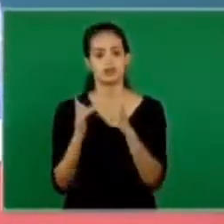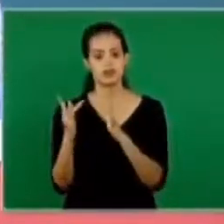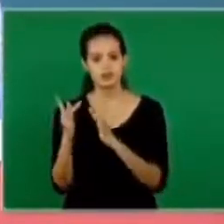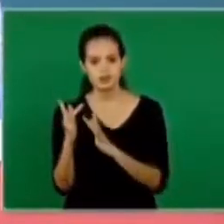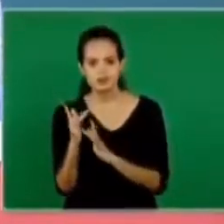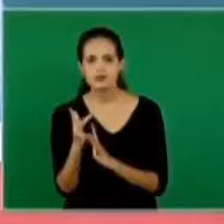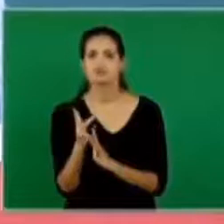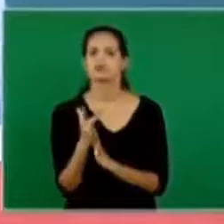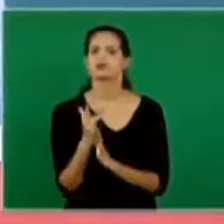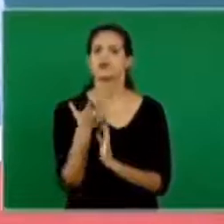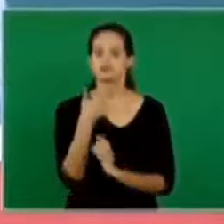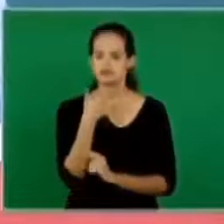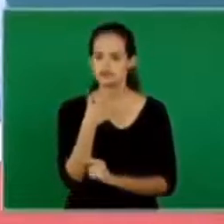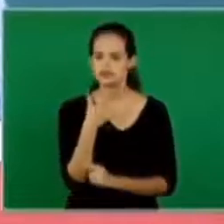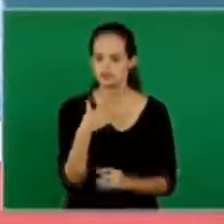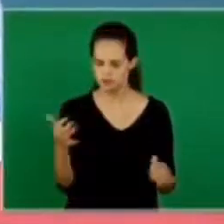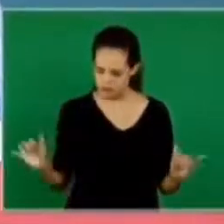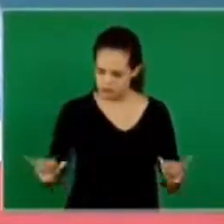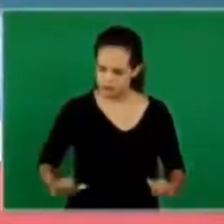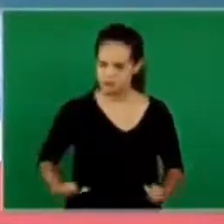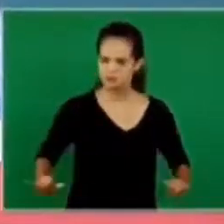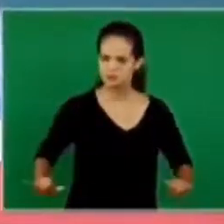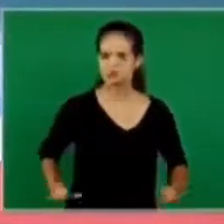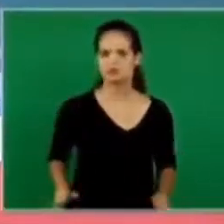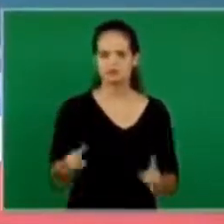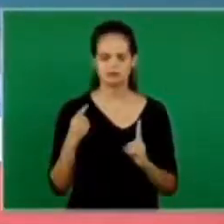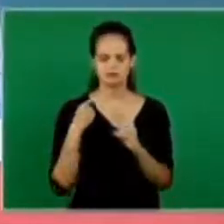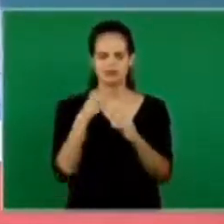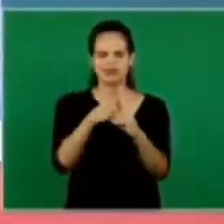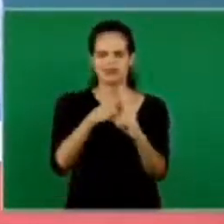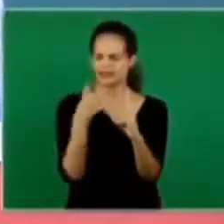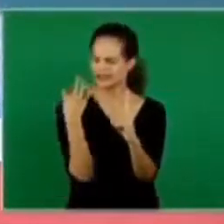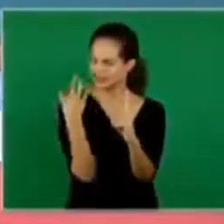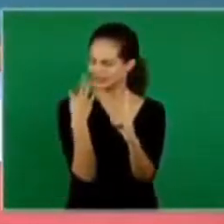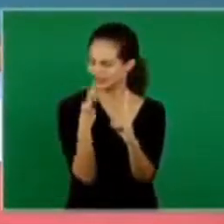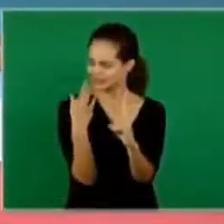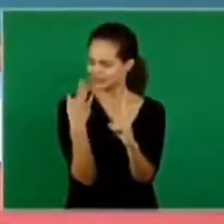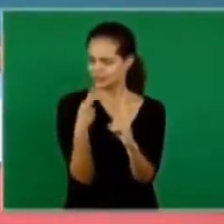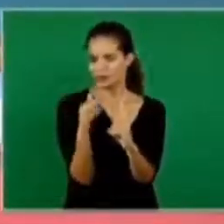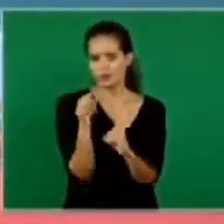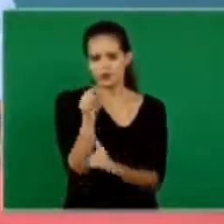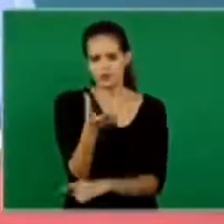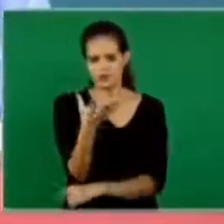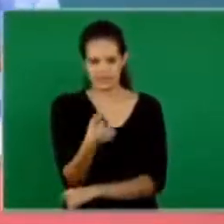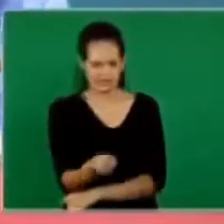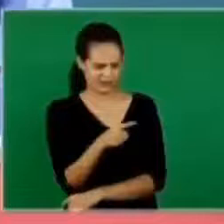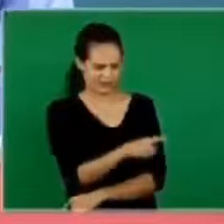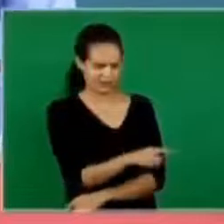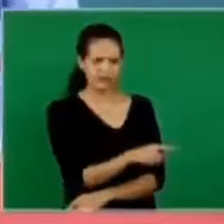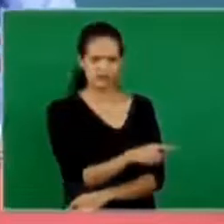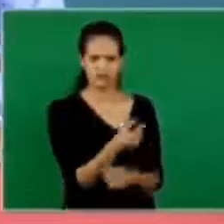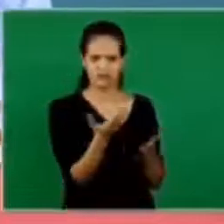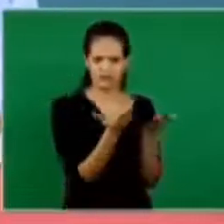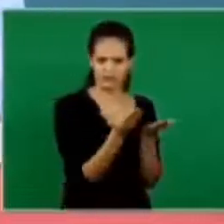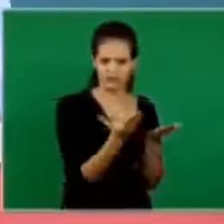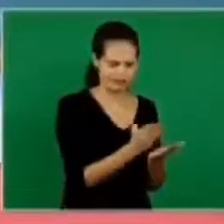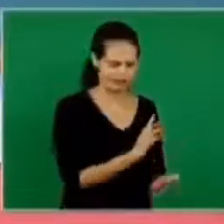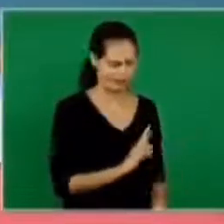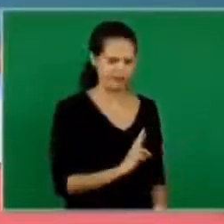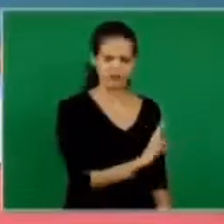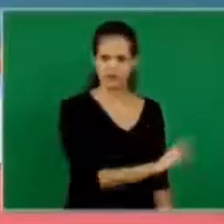He preferred to suffer the pains of the cross. Don't accept this